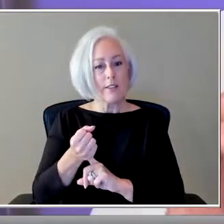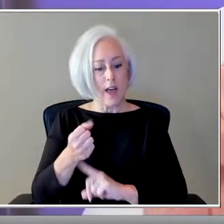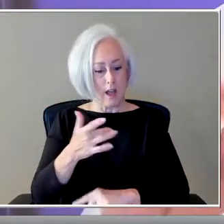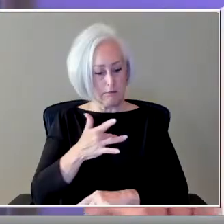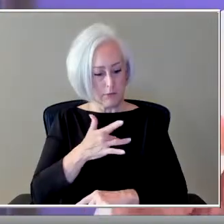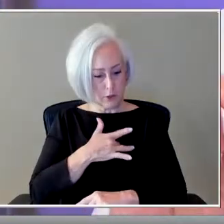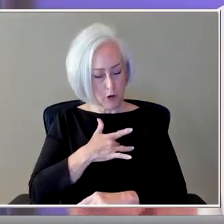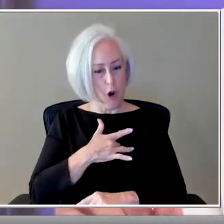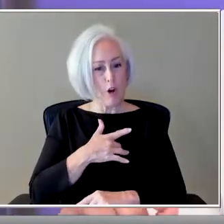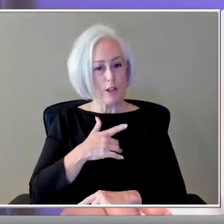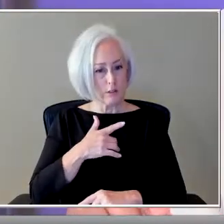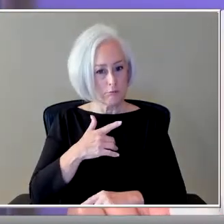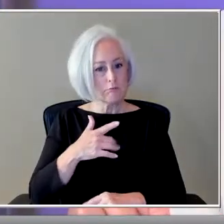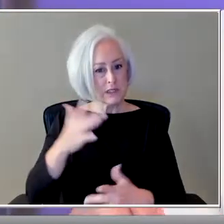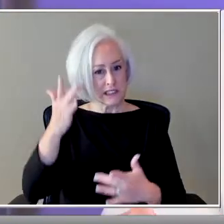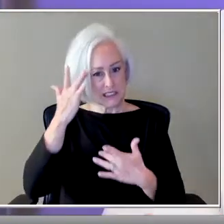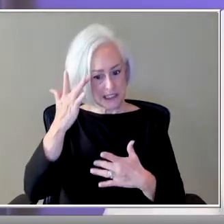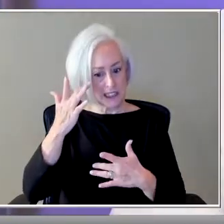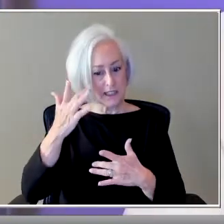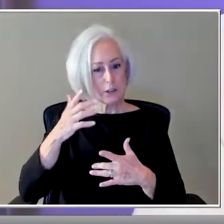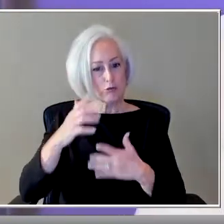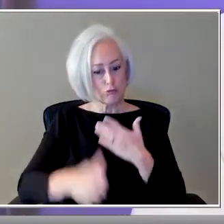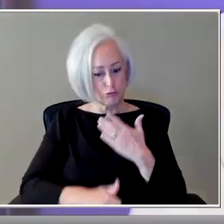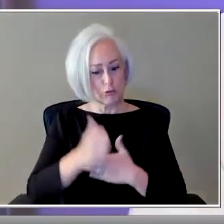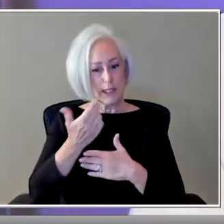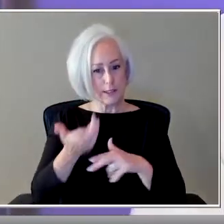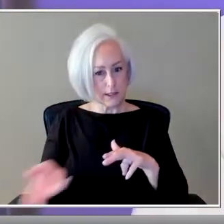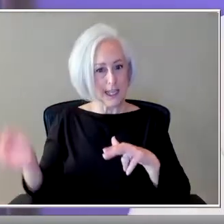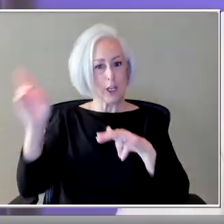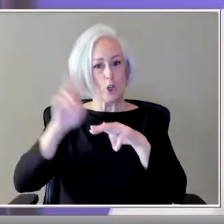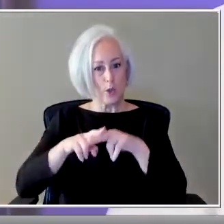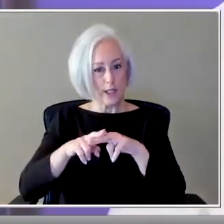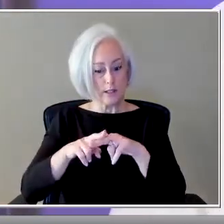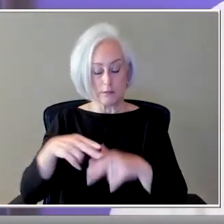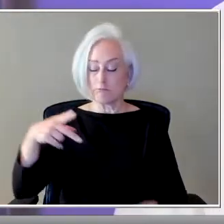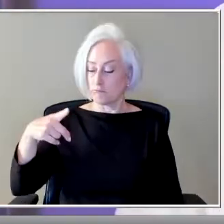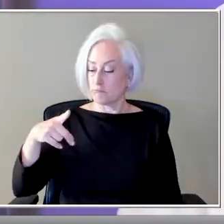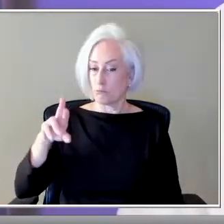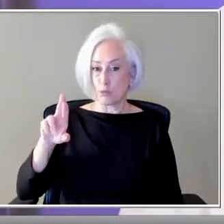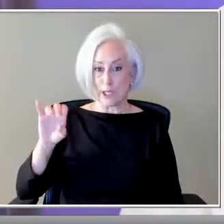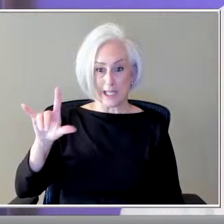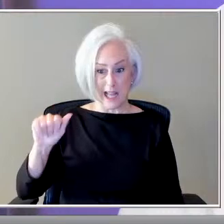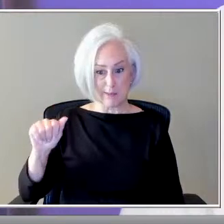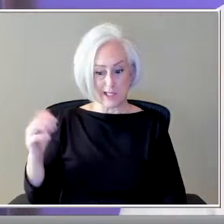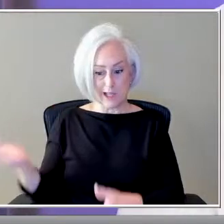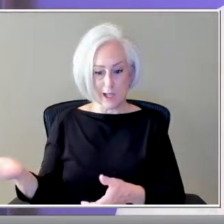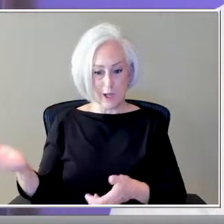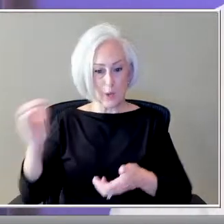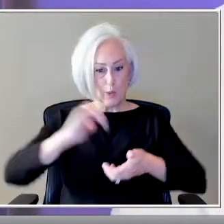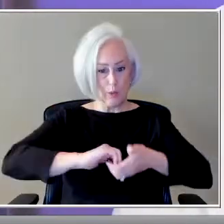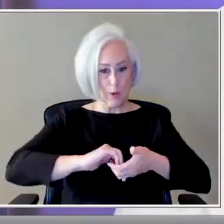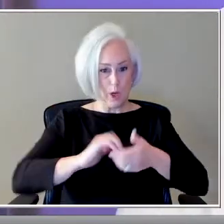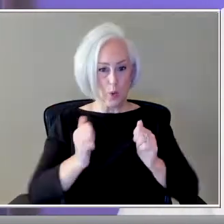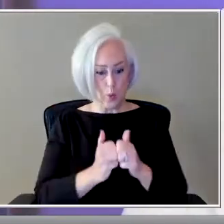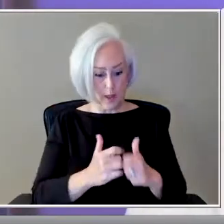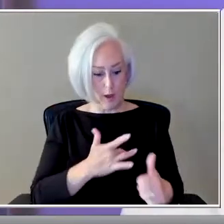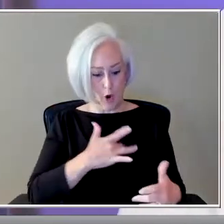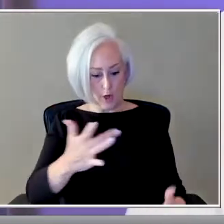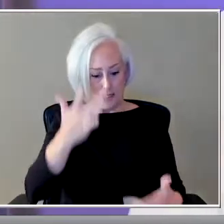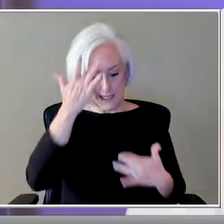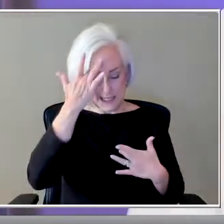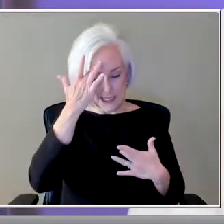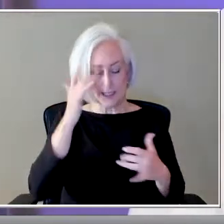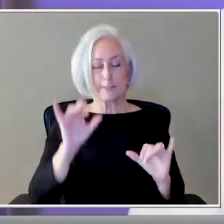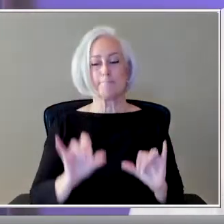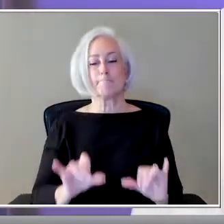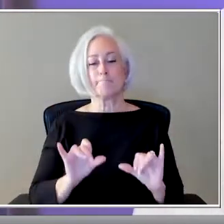that preeclampsia in and of itself is a cardiovascular derived disorder, and therefore when we were talking about this and I did a